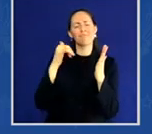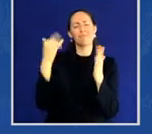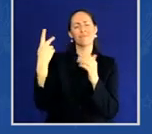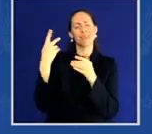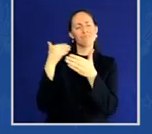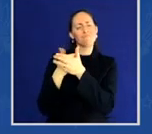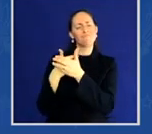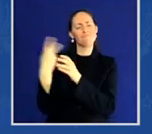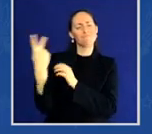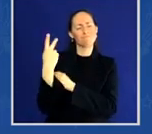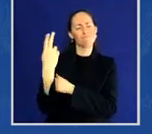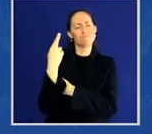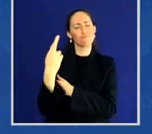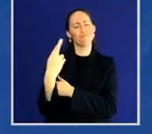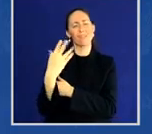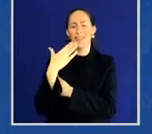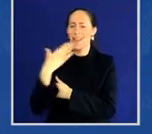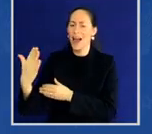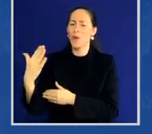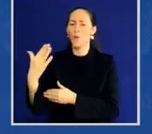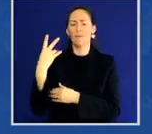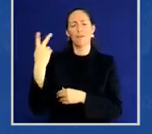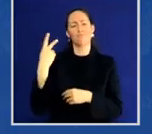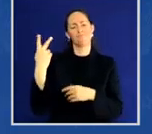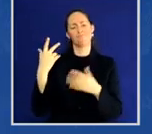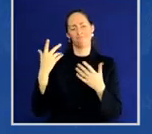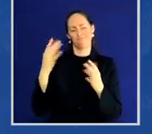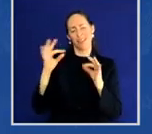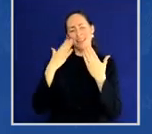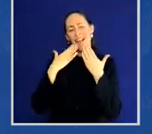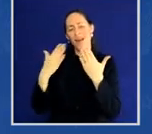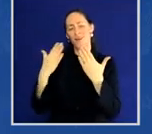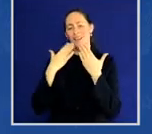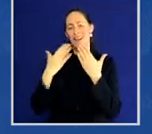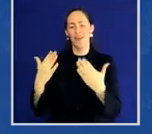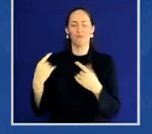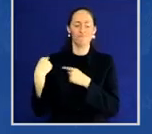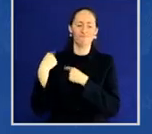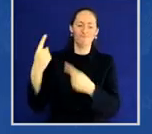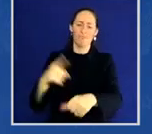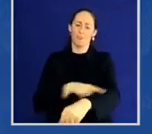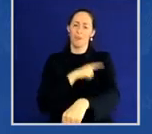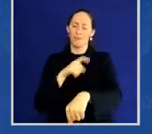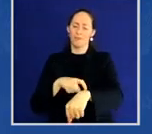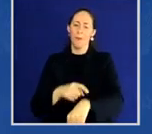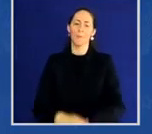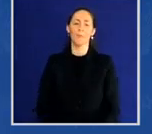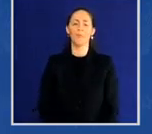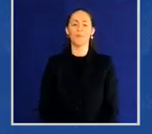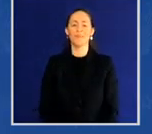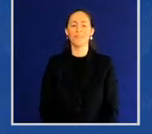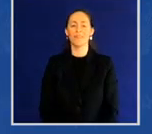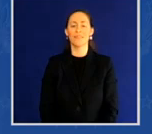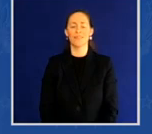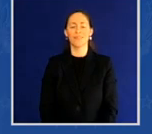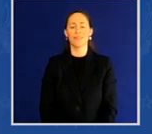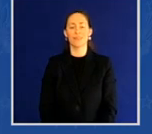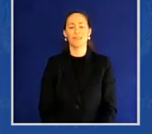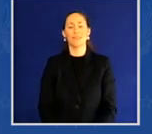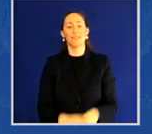and just a great friend is our whole time. Governor Ed Rendell. Eddie, thank you, pal. This city owes you a